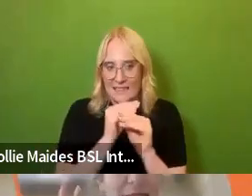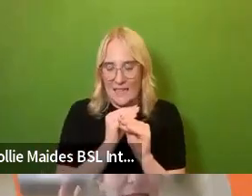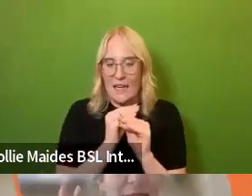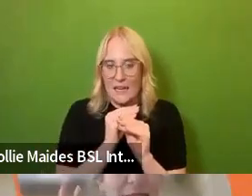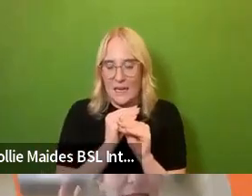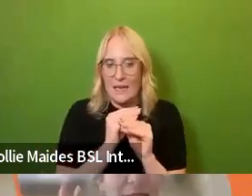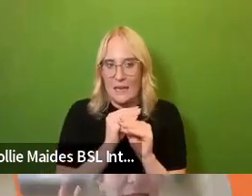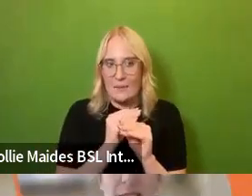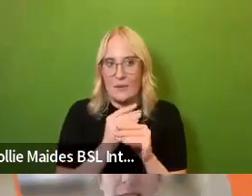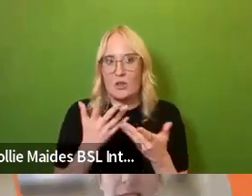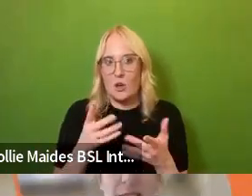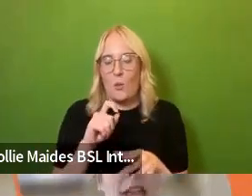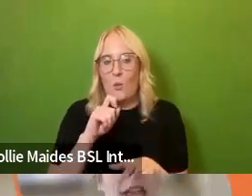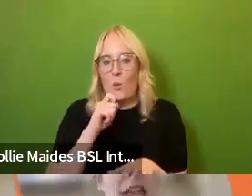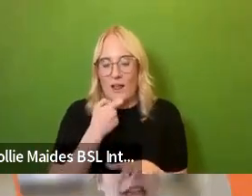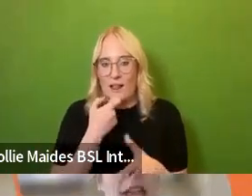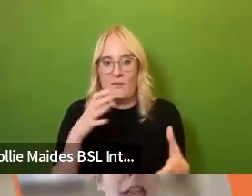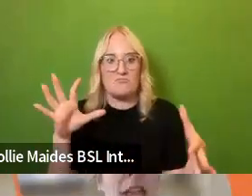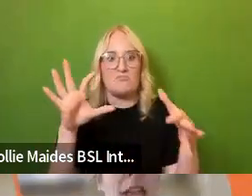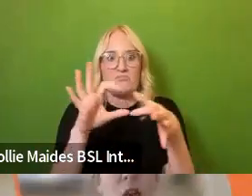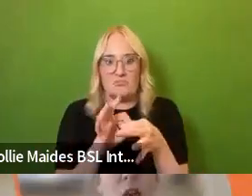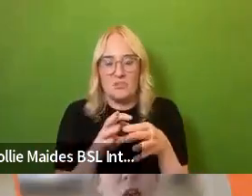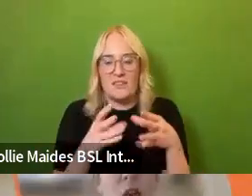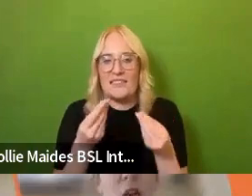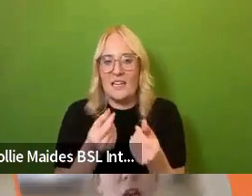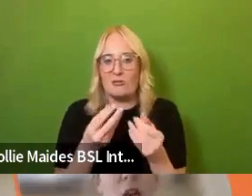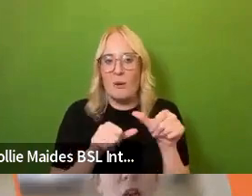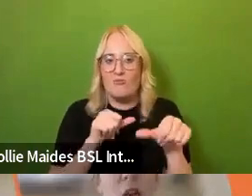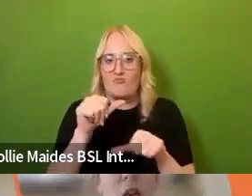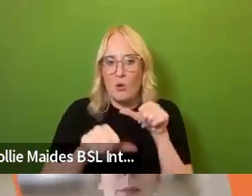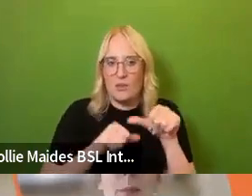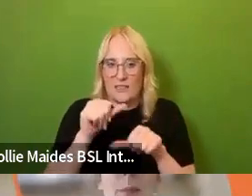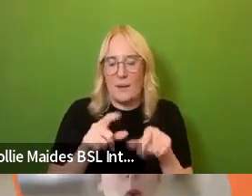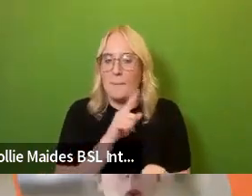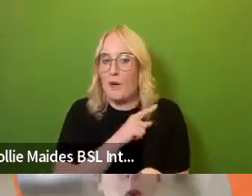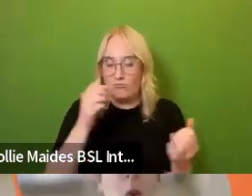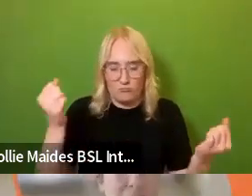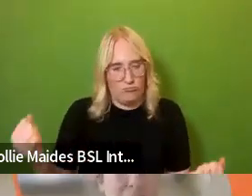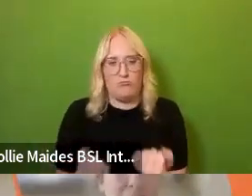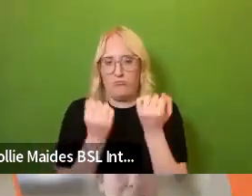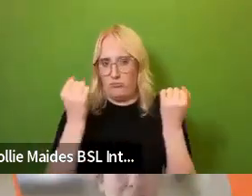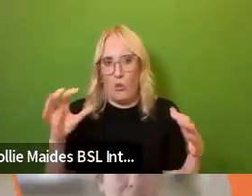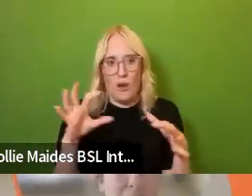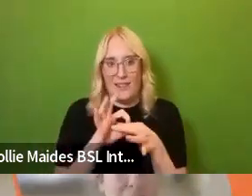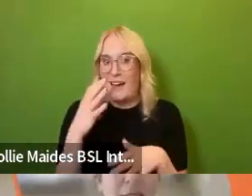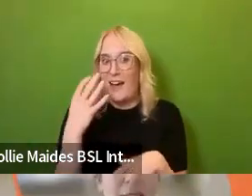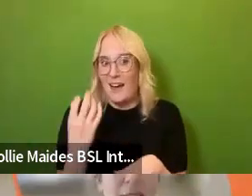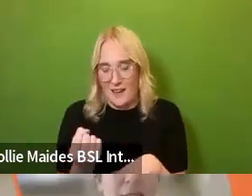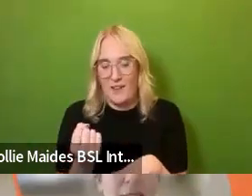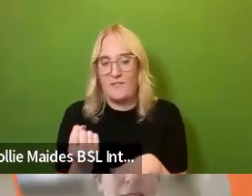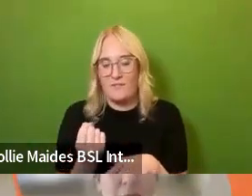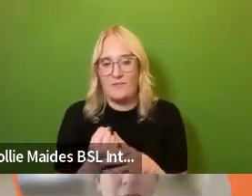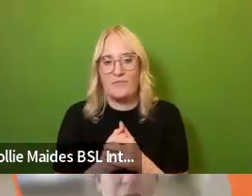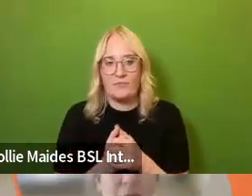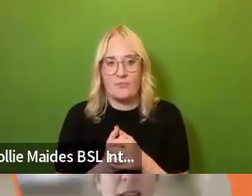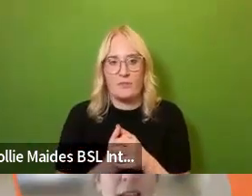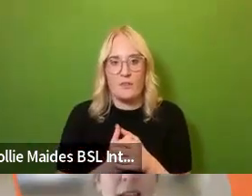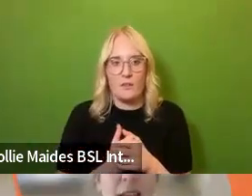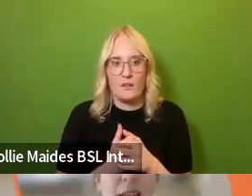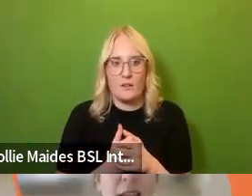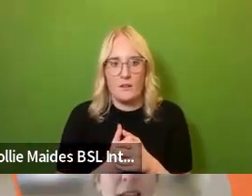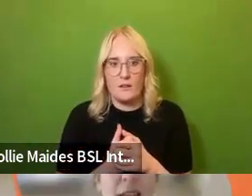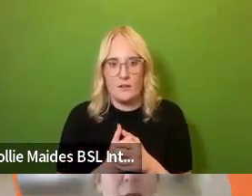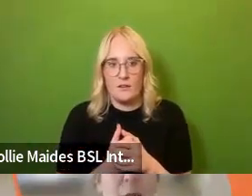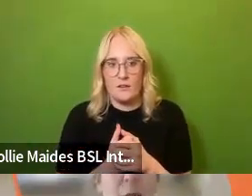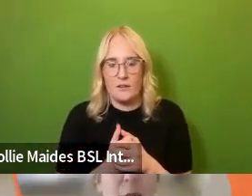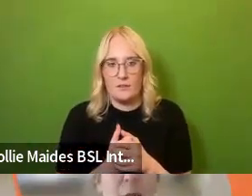it to sensory processing, as there is a strong link between poor sleep and sensory difficulties, and it